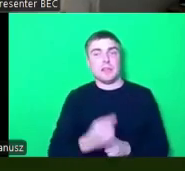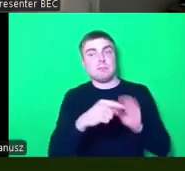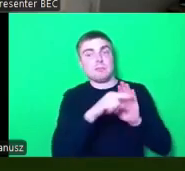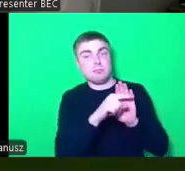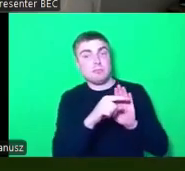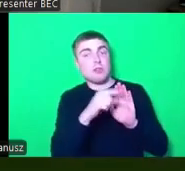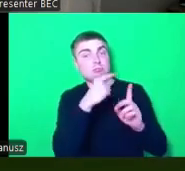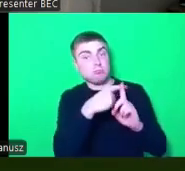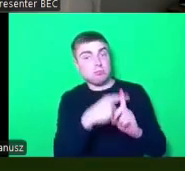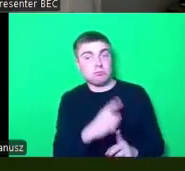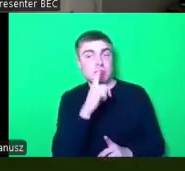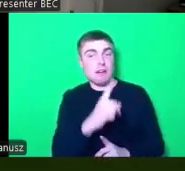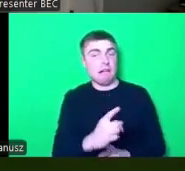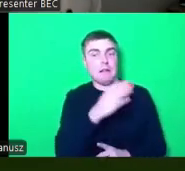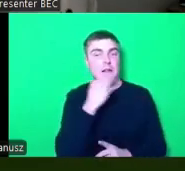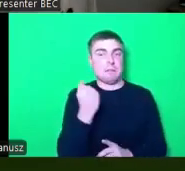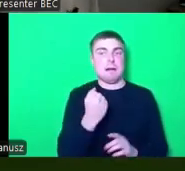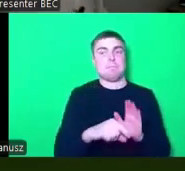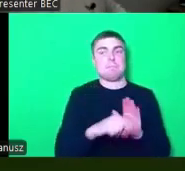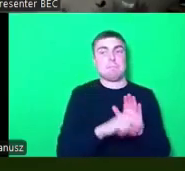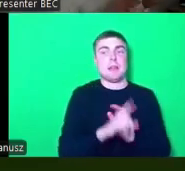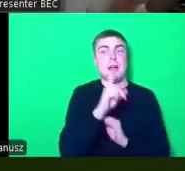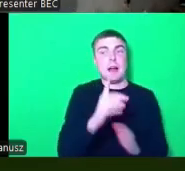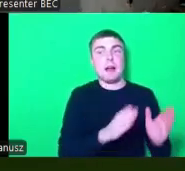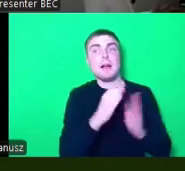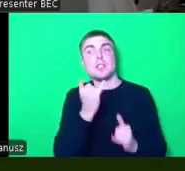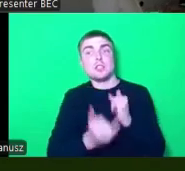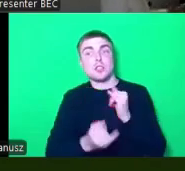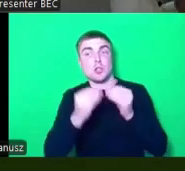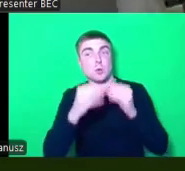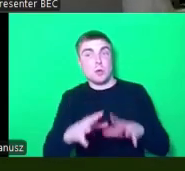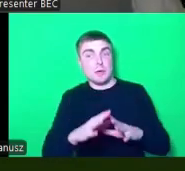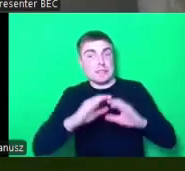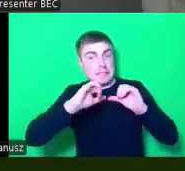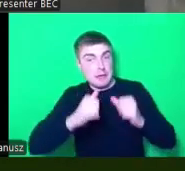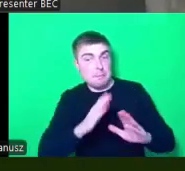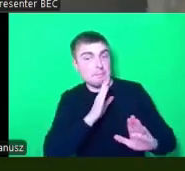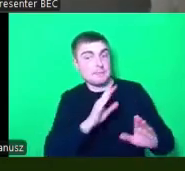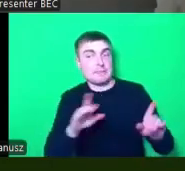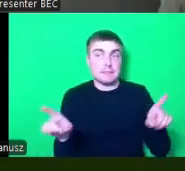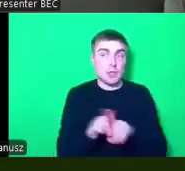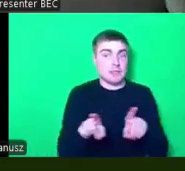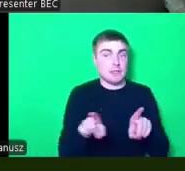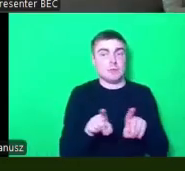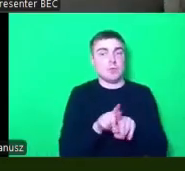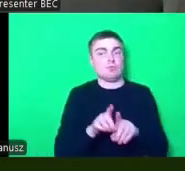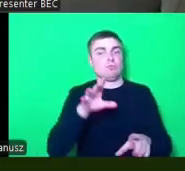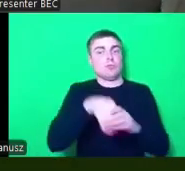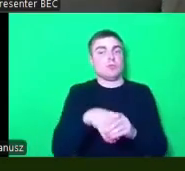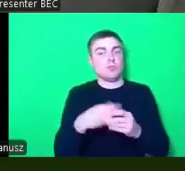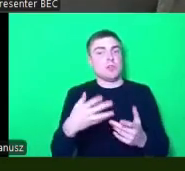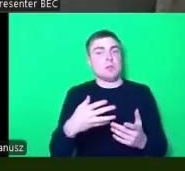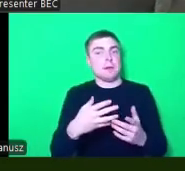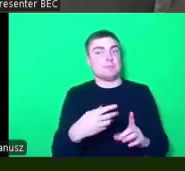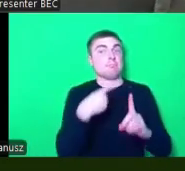that means that there are trade-offs and that we can never optimize the management or the structure of a forest that would be good for all